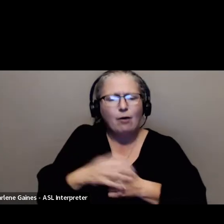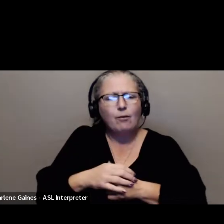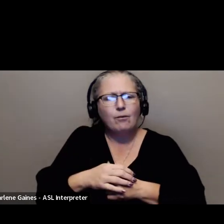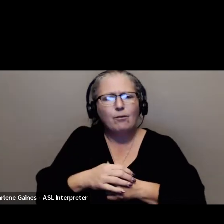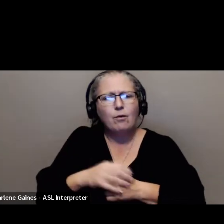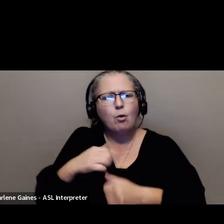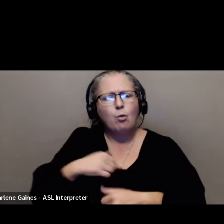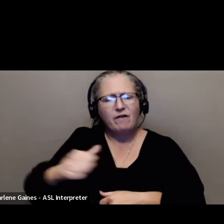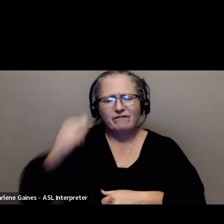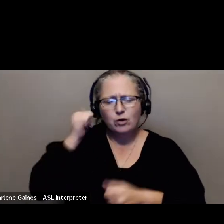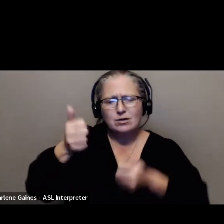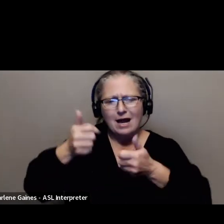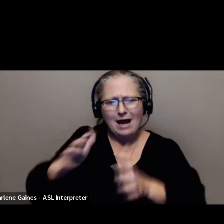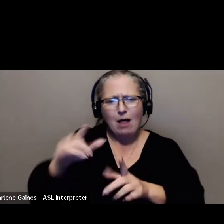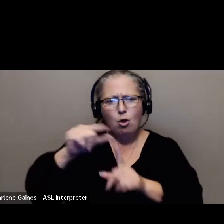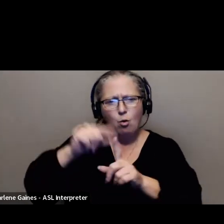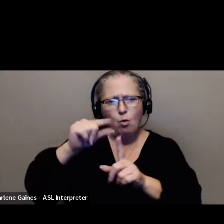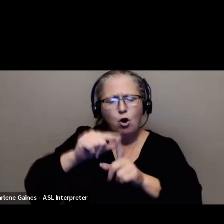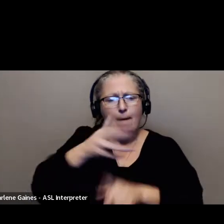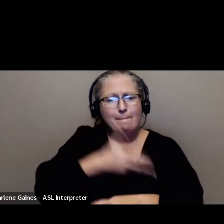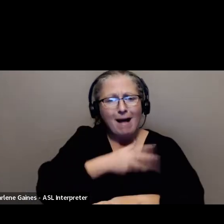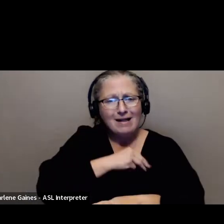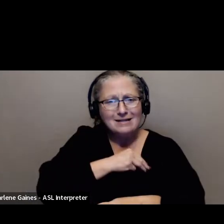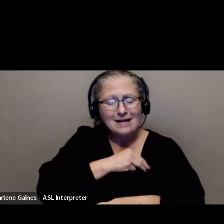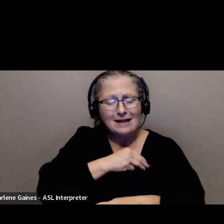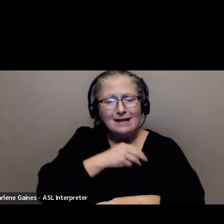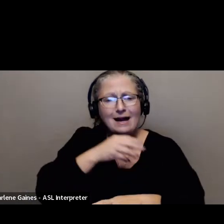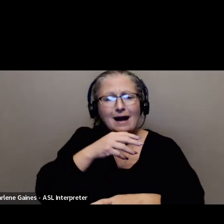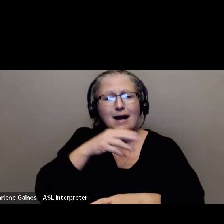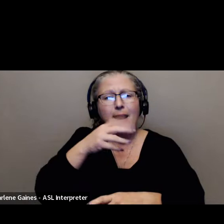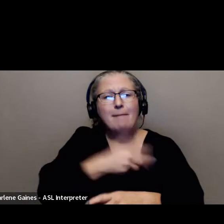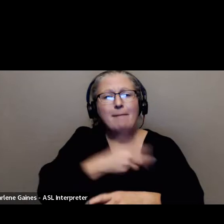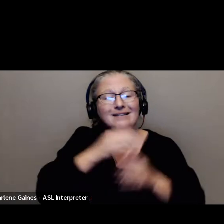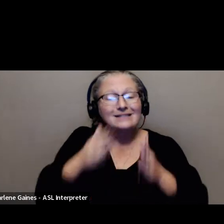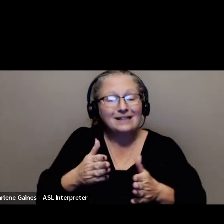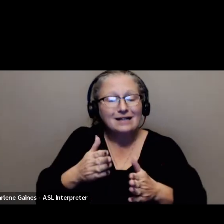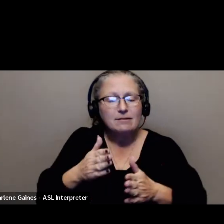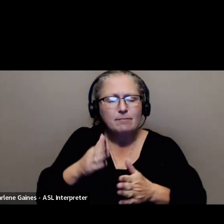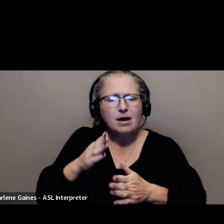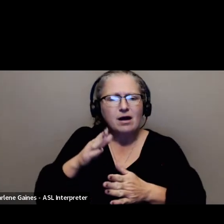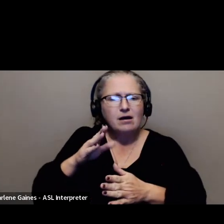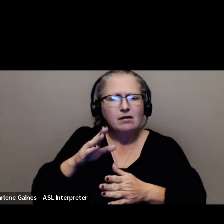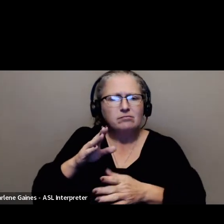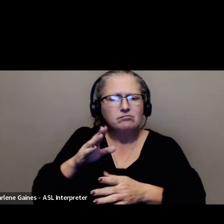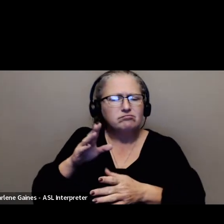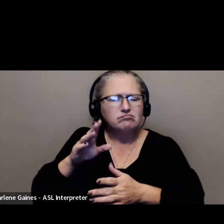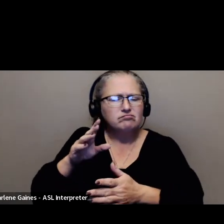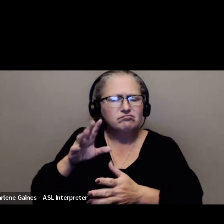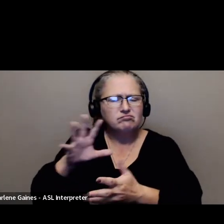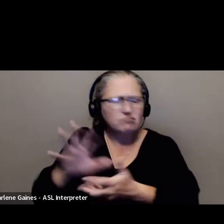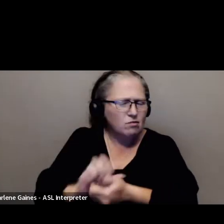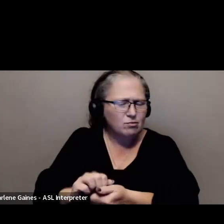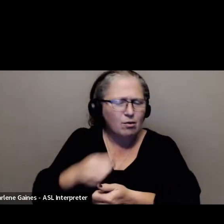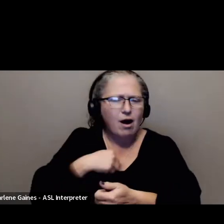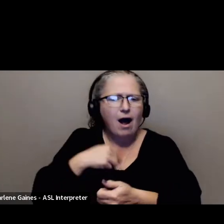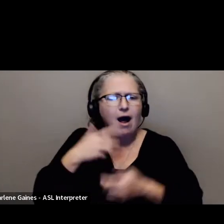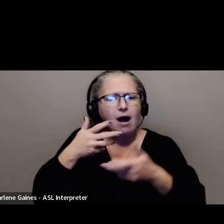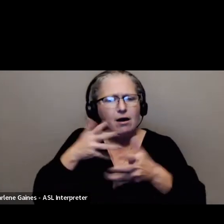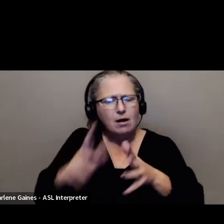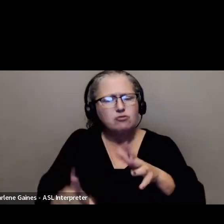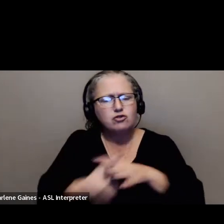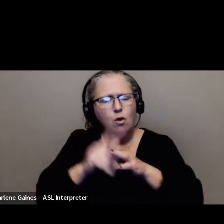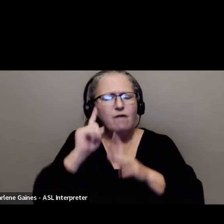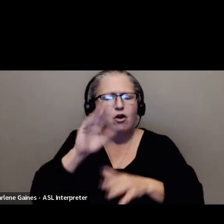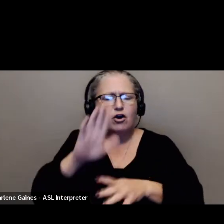We refuse to allow the words Palestine and Palestinian to be desecrated. I ask you to fully show up for your Palestinian, Arab,